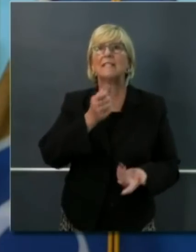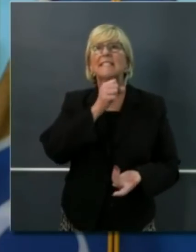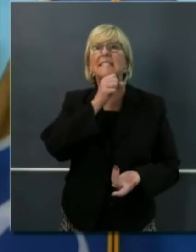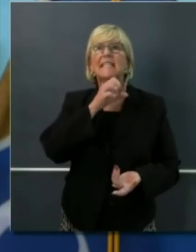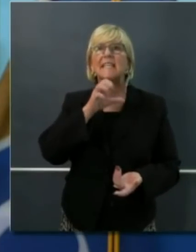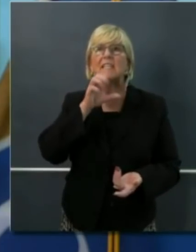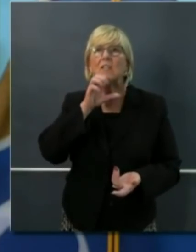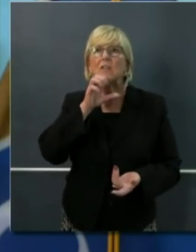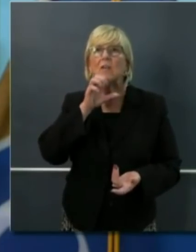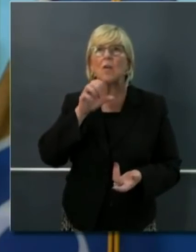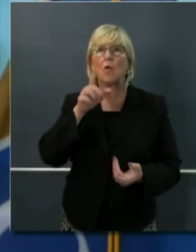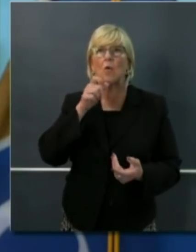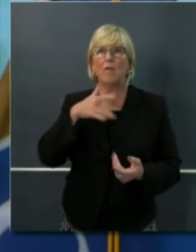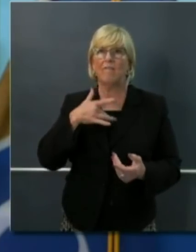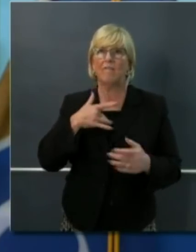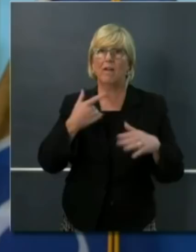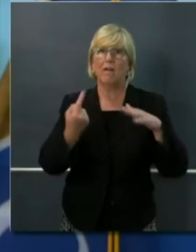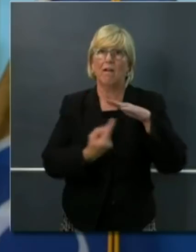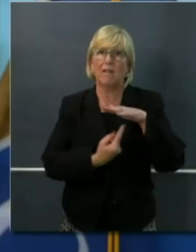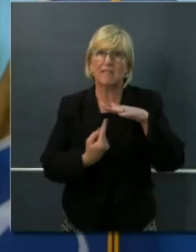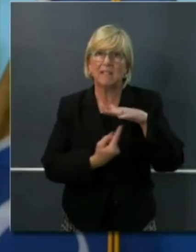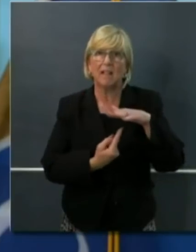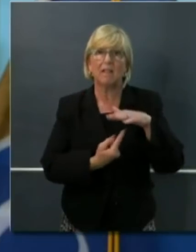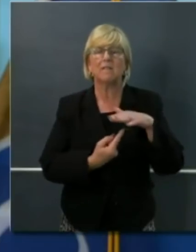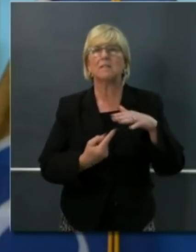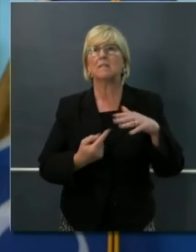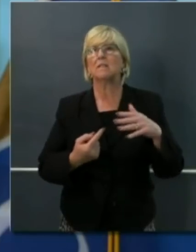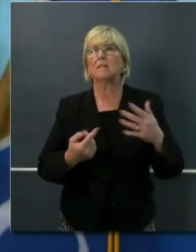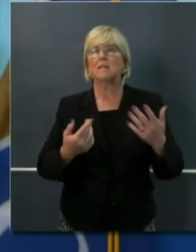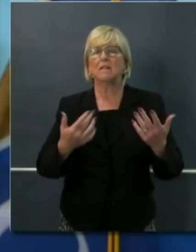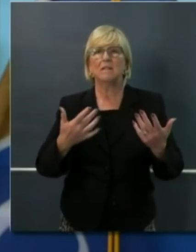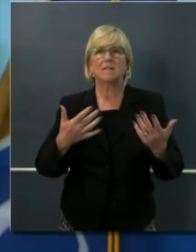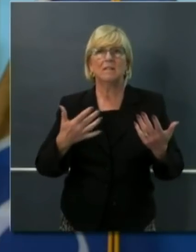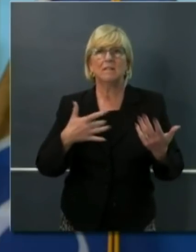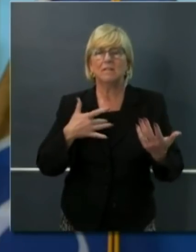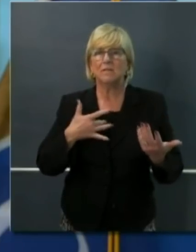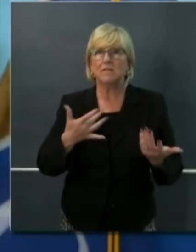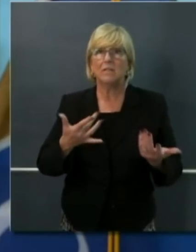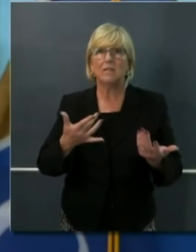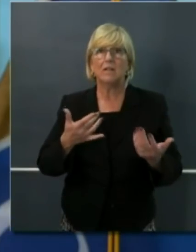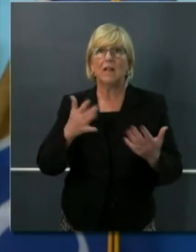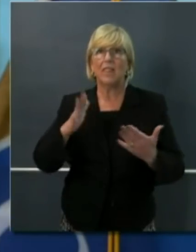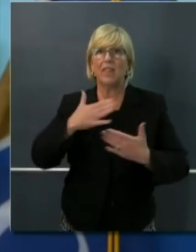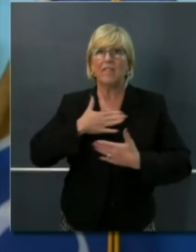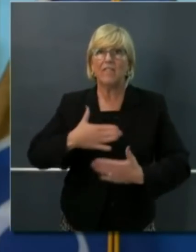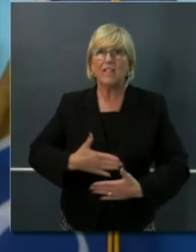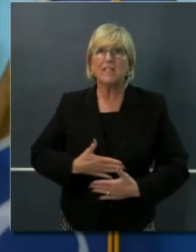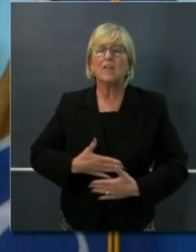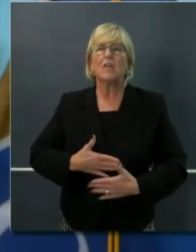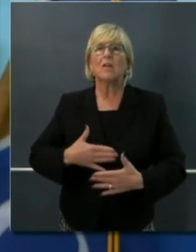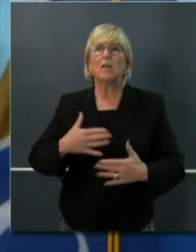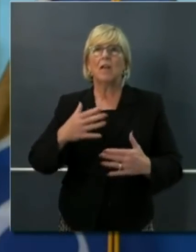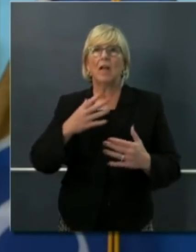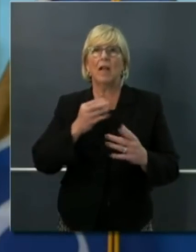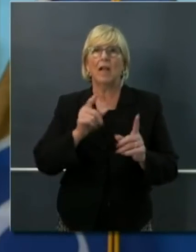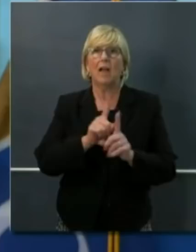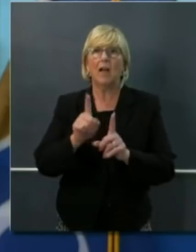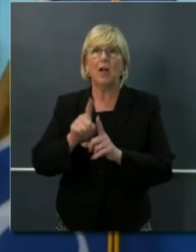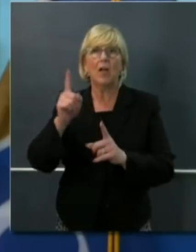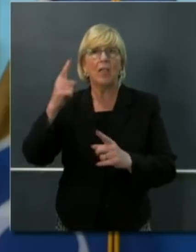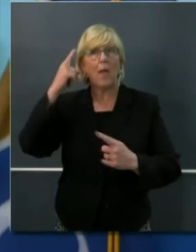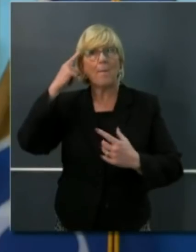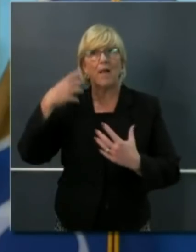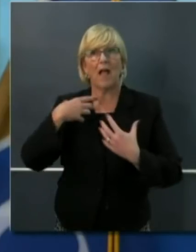struggling with social isolation as another top priority to address not just their physical health needs, but as you suggest, their